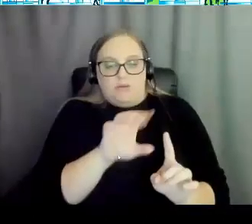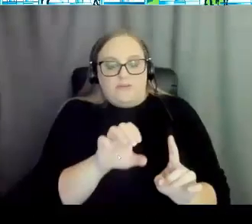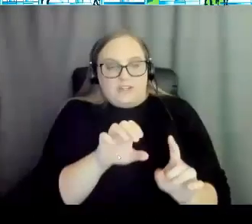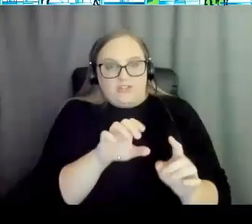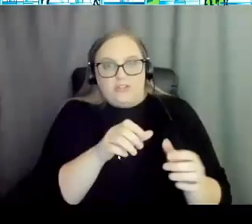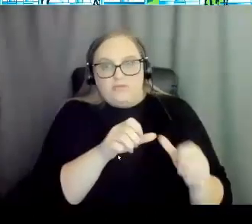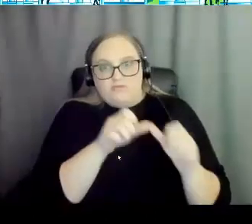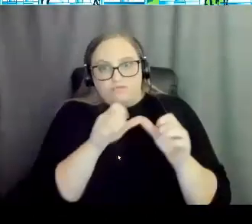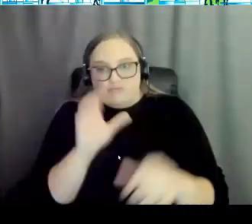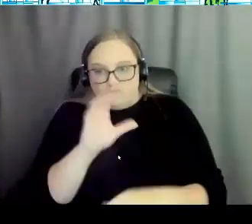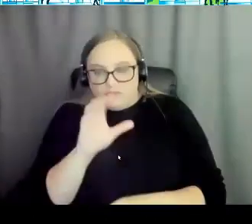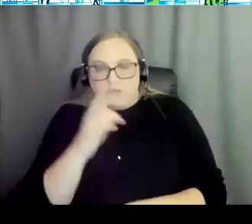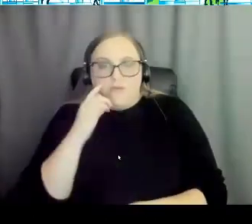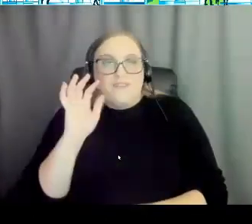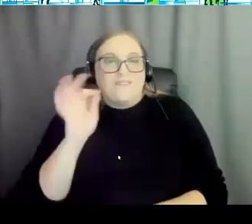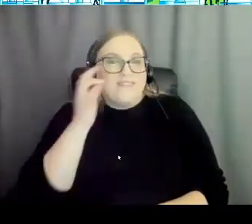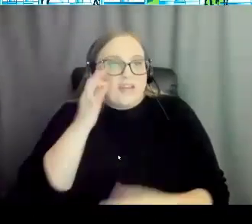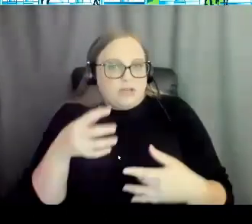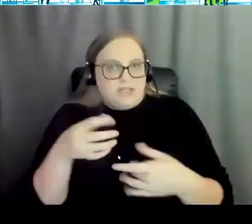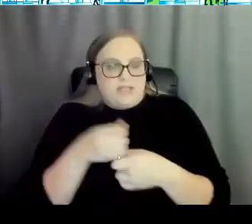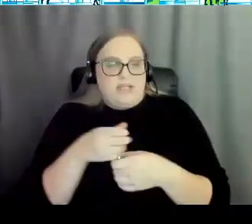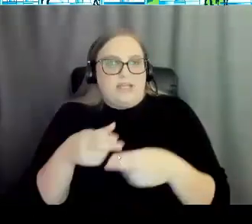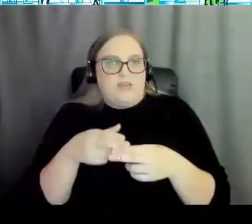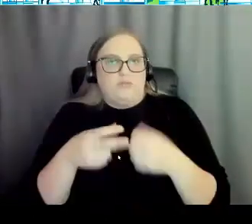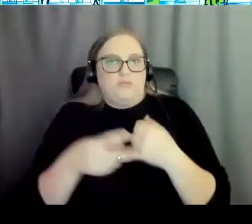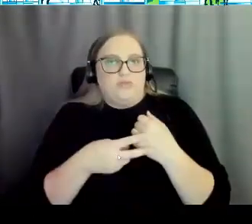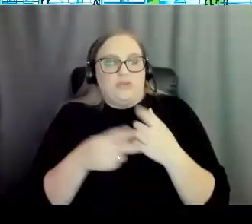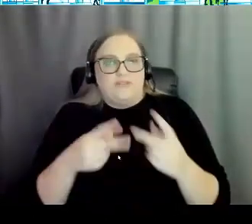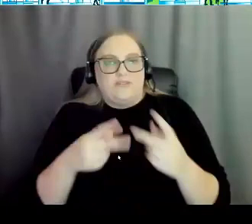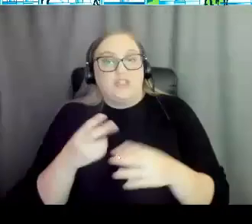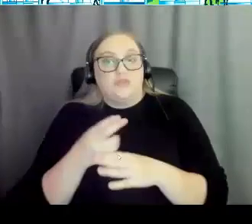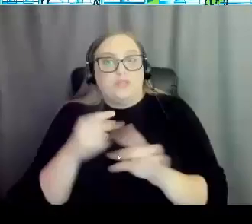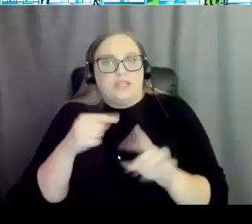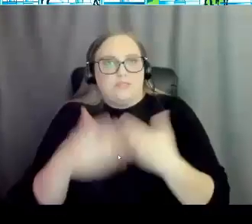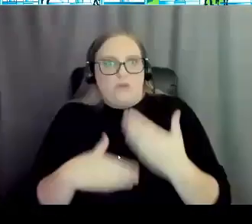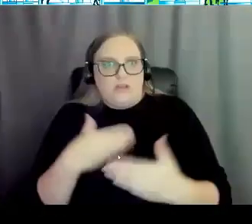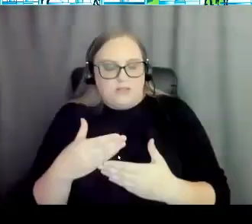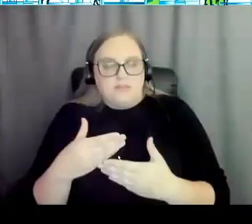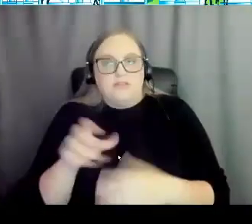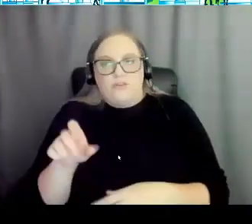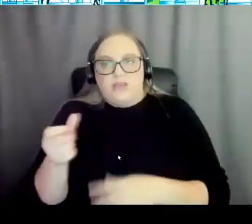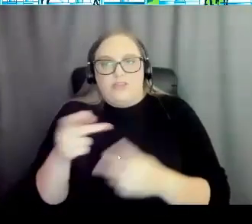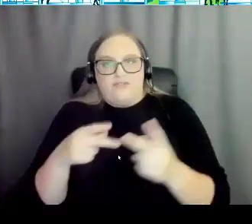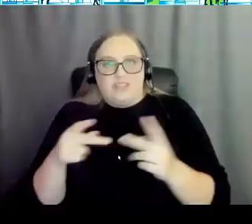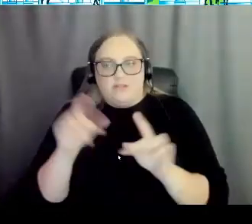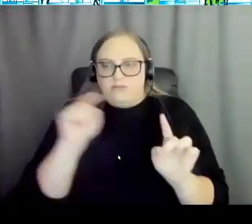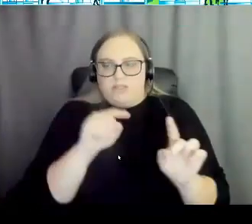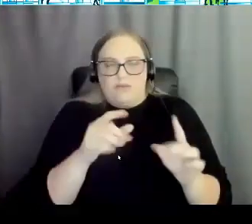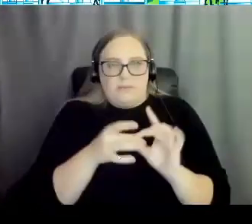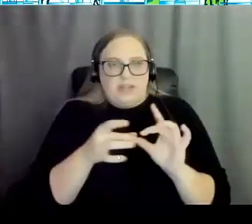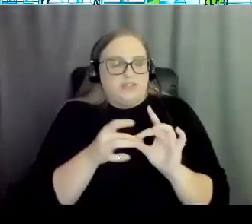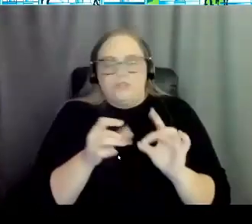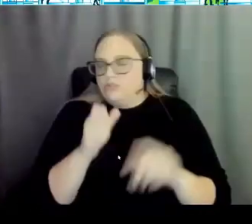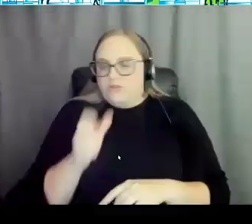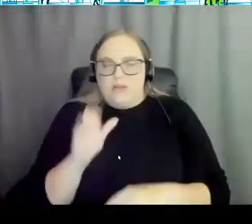a federal consolidated interim storage facility using a consent-based siting process. Those other facilities that were mentioned in the question are not